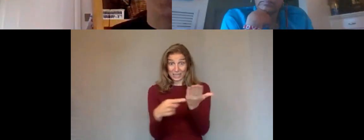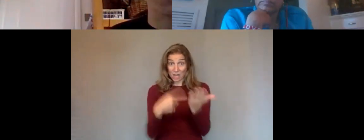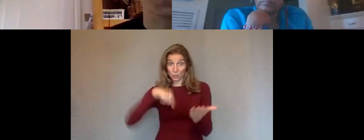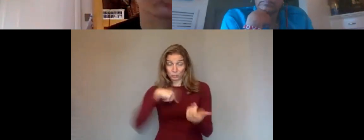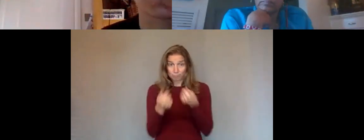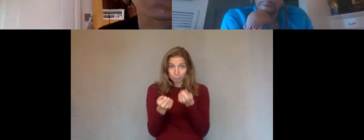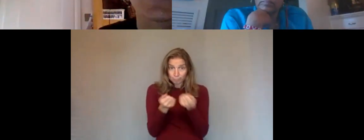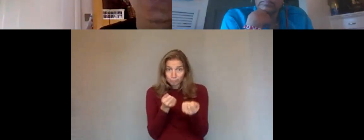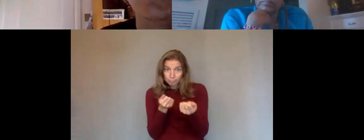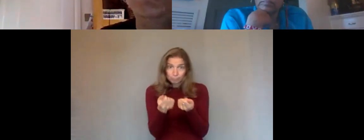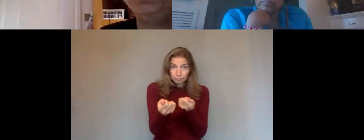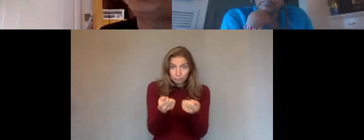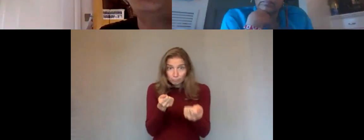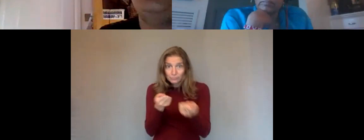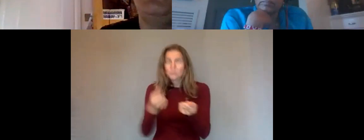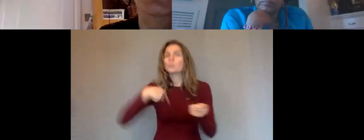first started